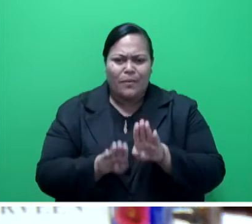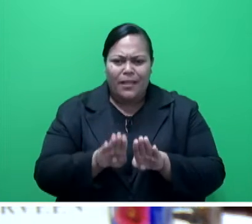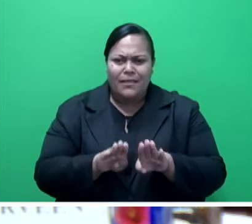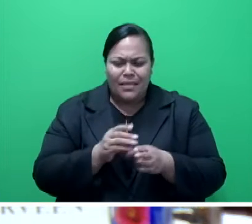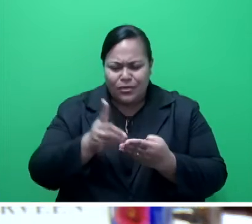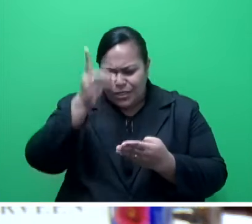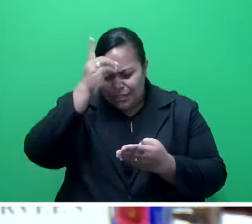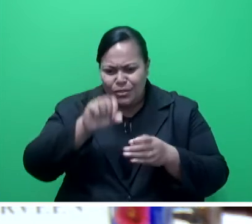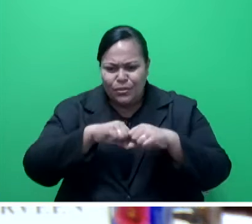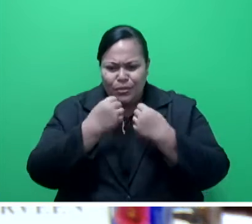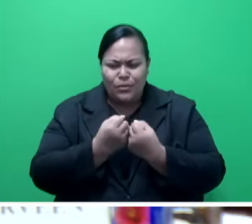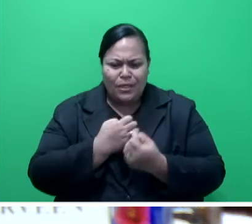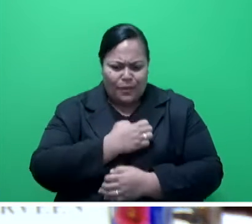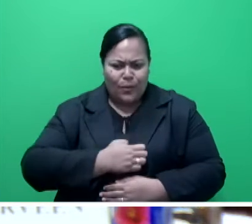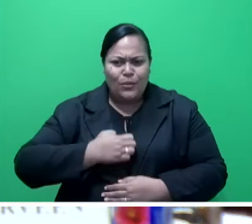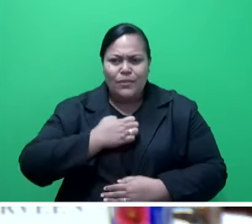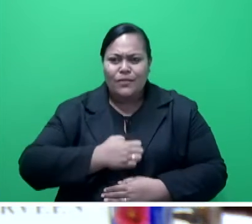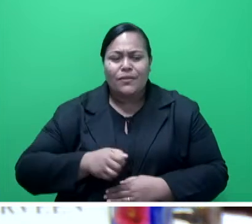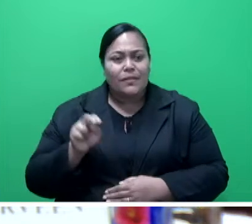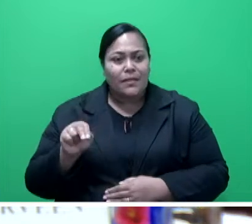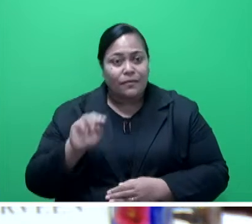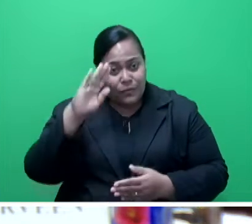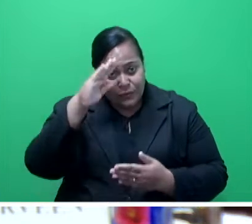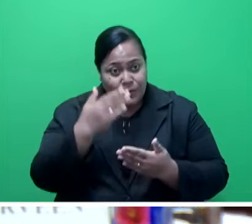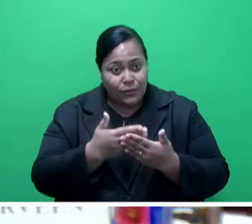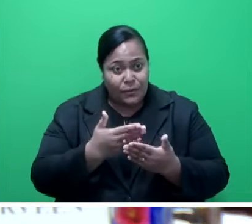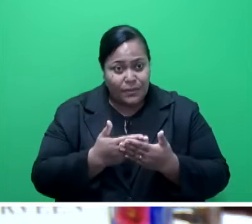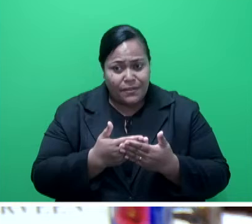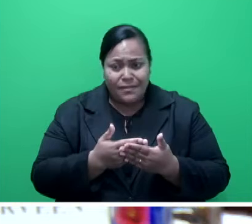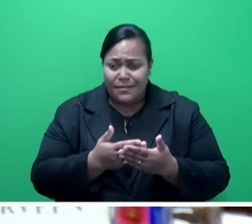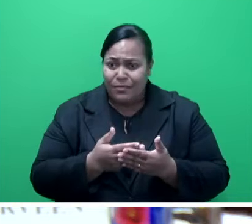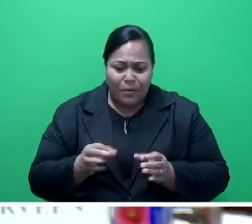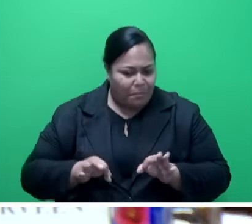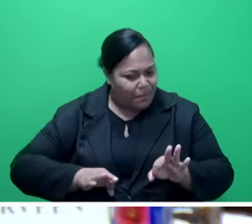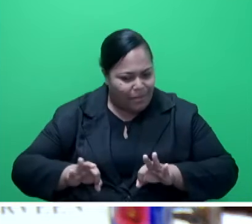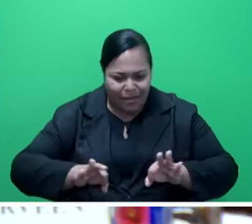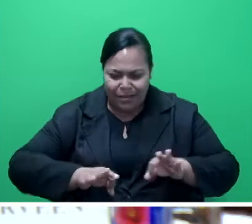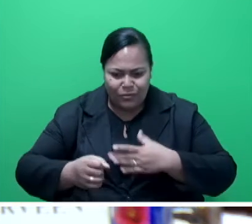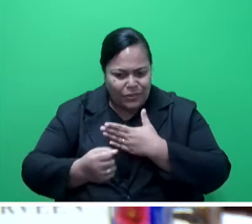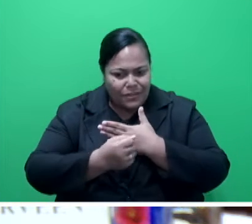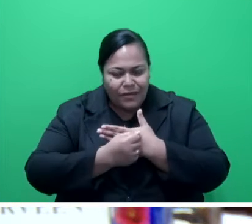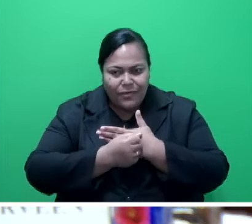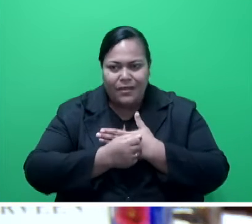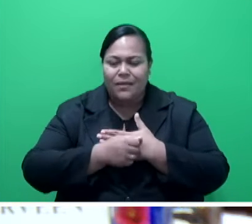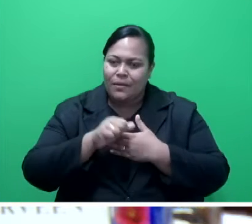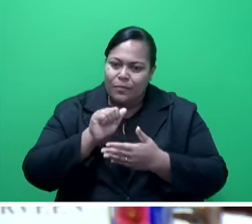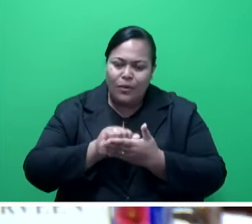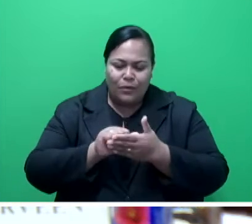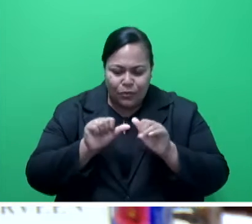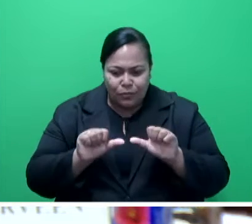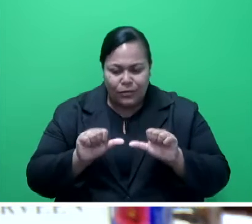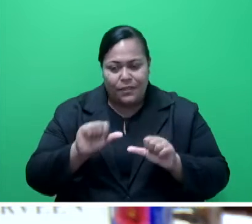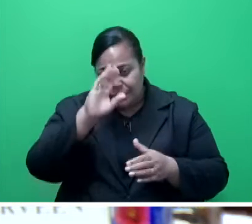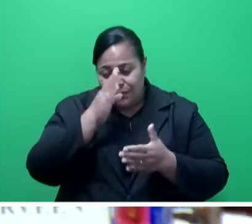their students, along with stringent safety requirements to protect our students and